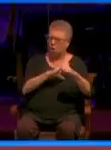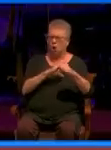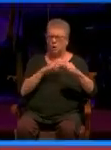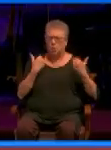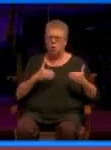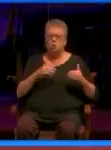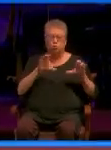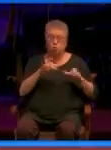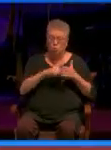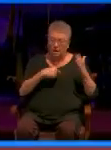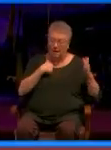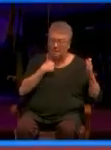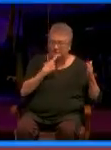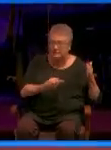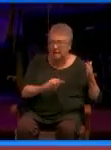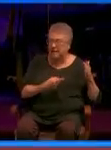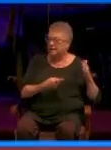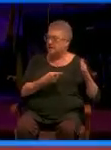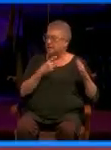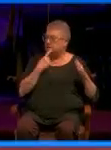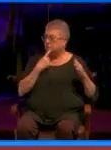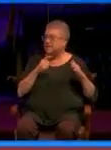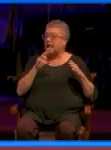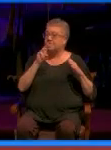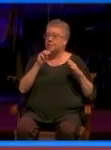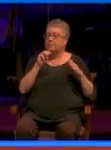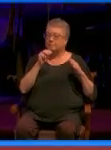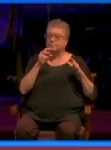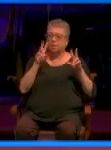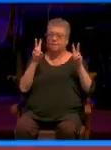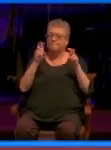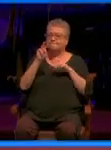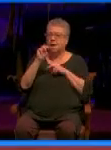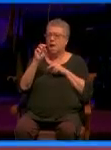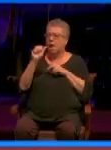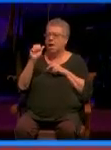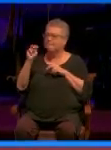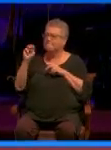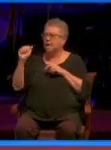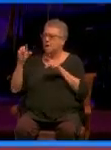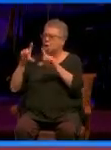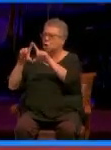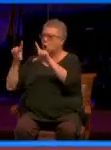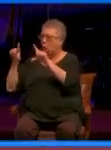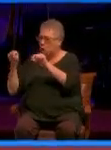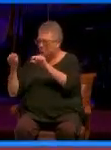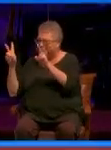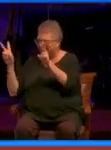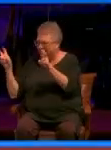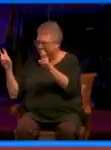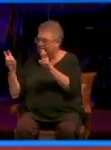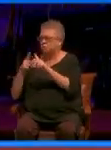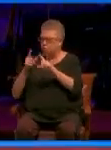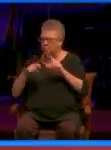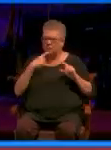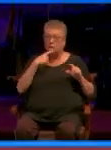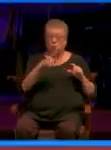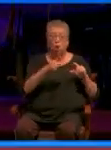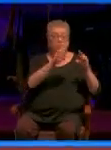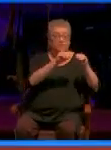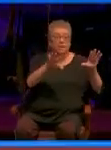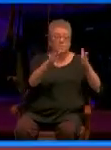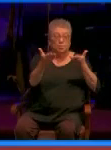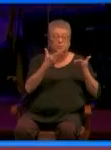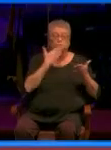what she says. She's pulling out the mama card right here. Verse 9. Go to the flock and bring me two good young